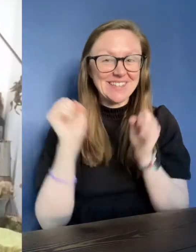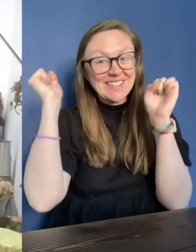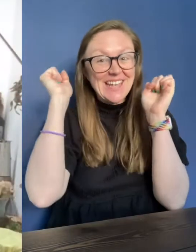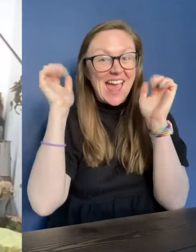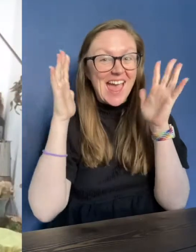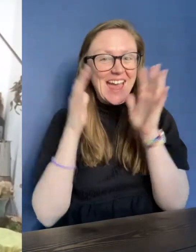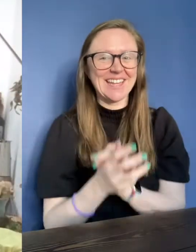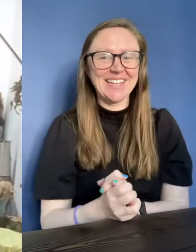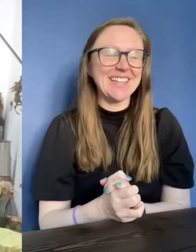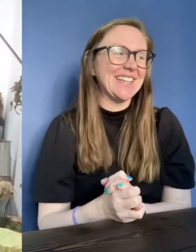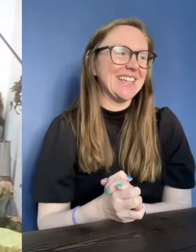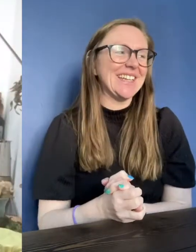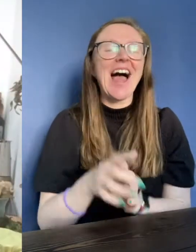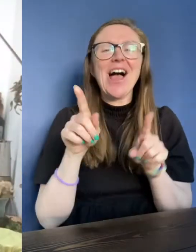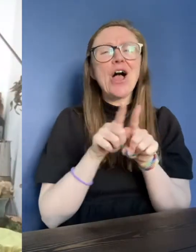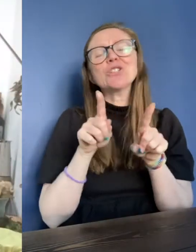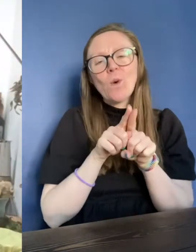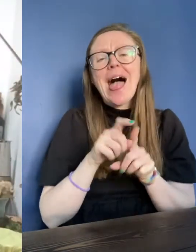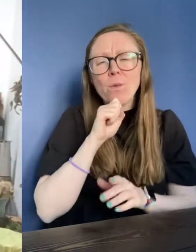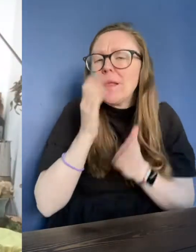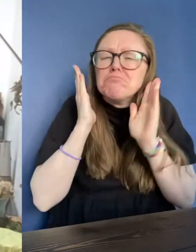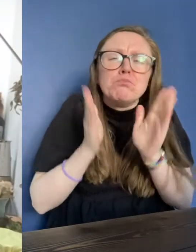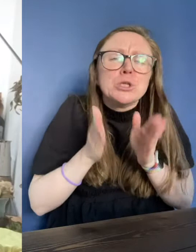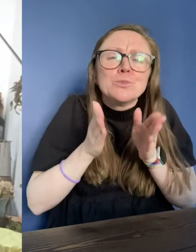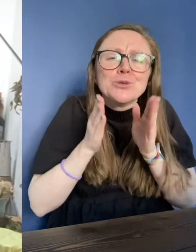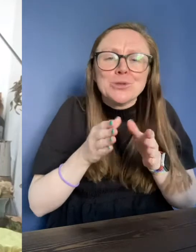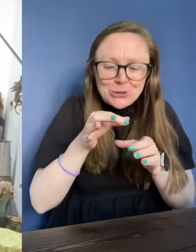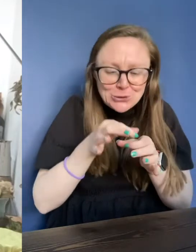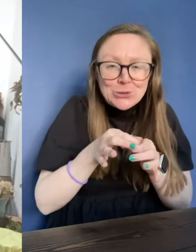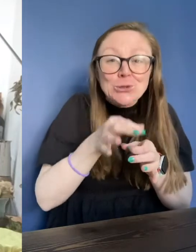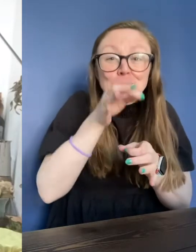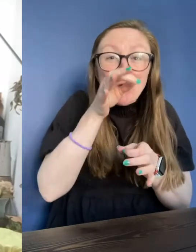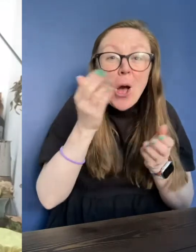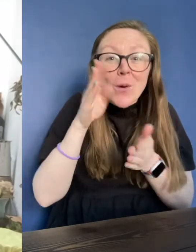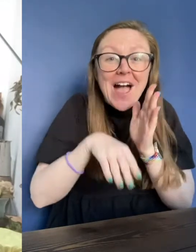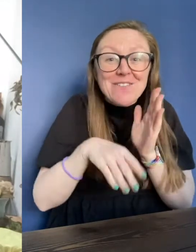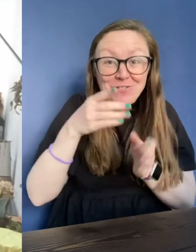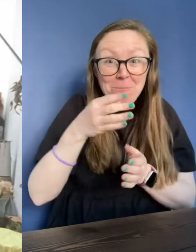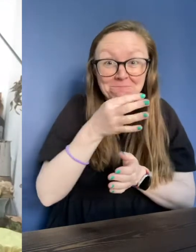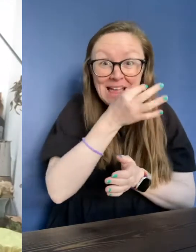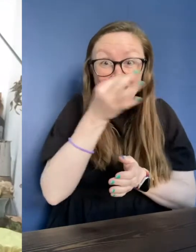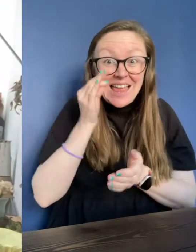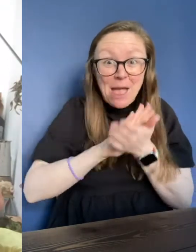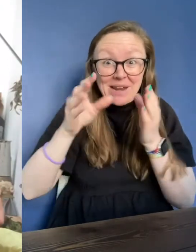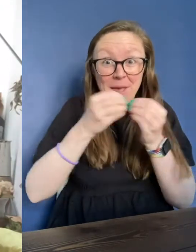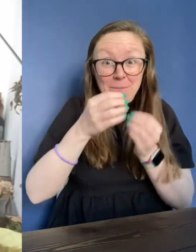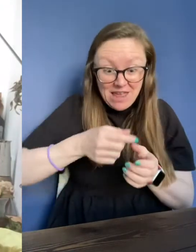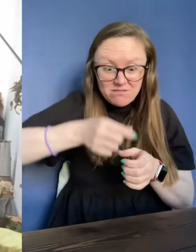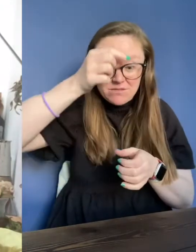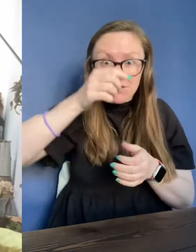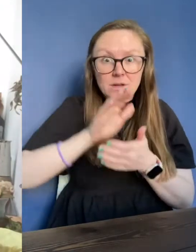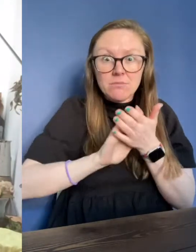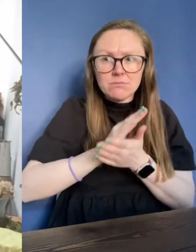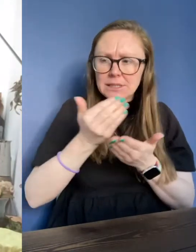Yay! And of course, we're going to have to finish off by drinking it with our Himalayan balsam